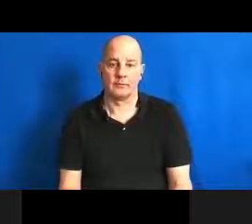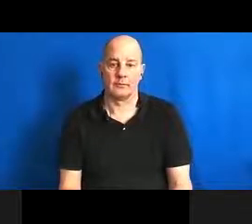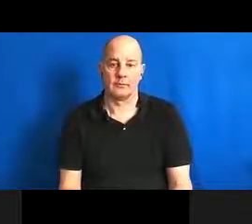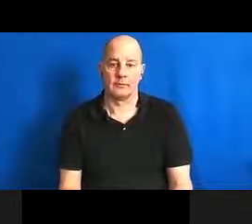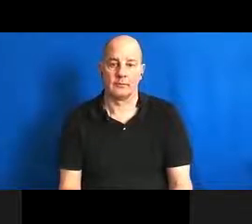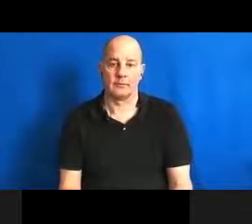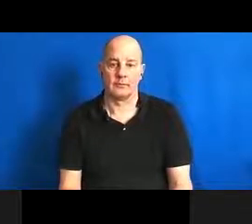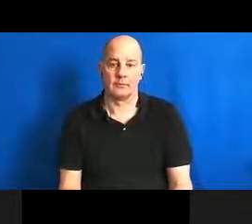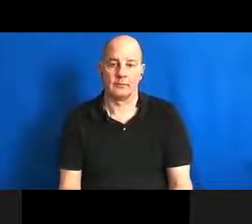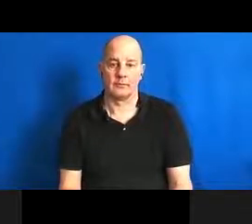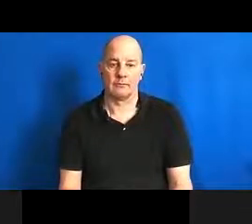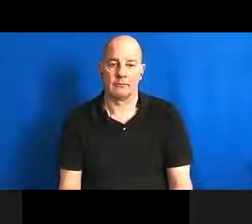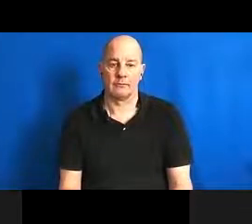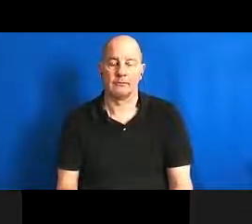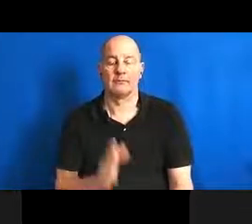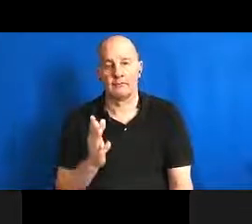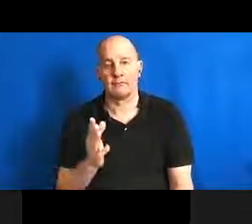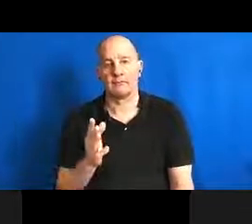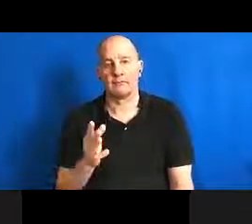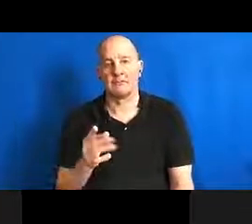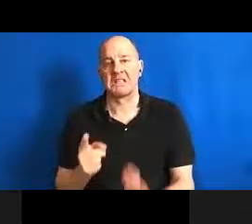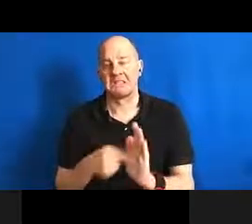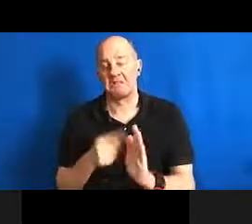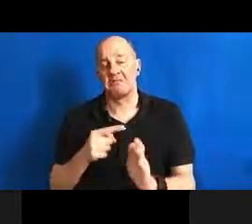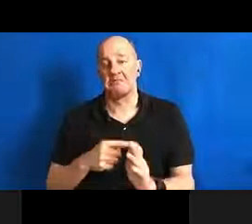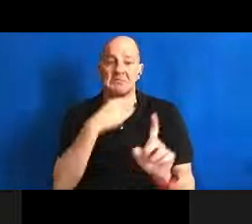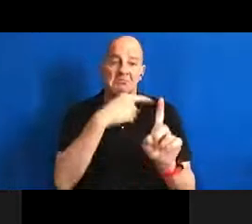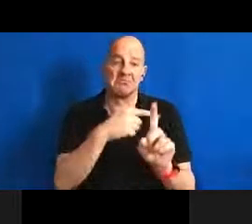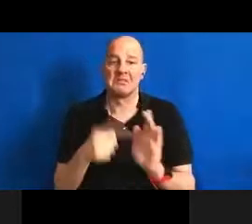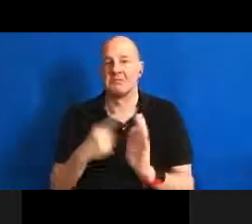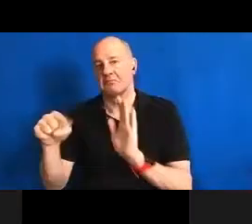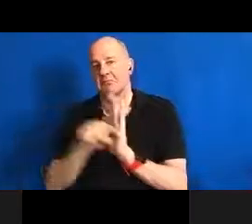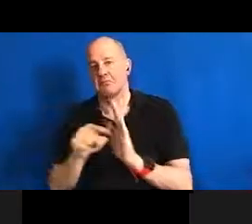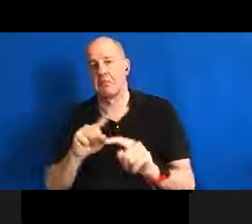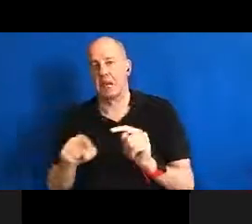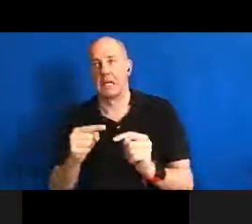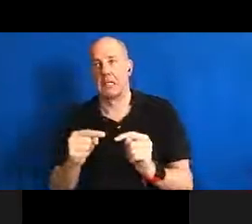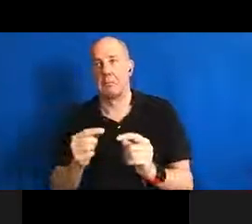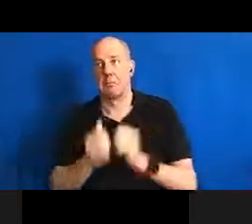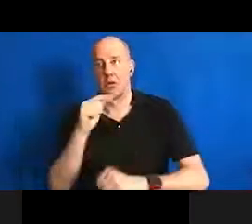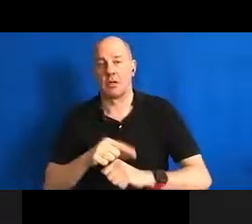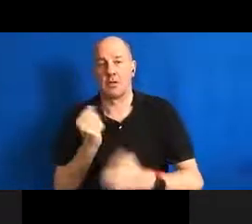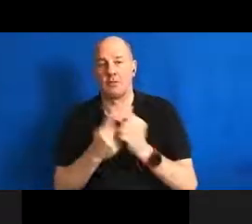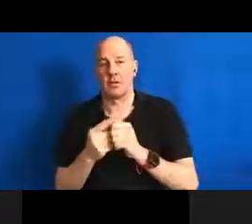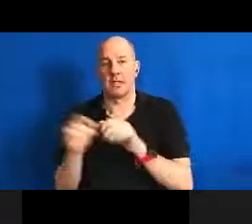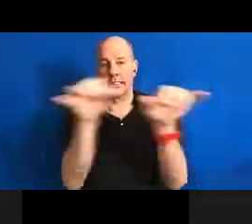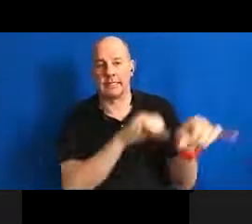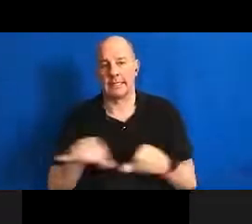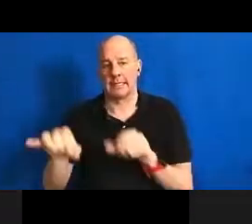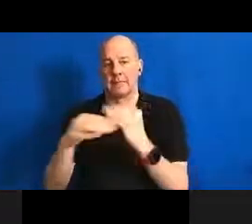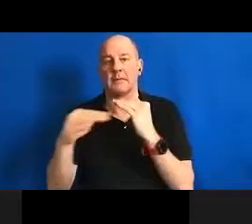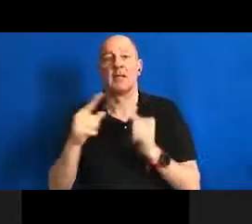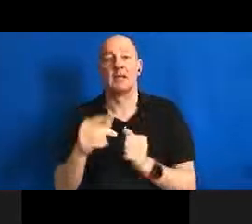in a good way sometimes, but not in a good way other times. Everyone's kind of like on the same level. This is a pass-through type